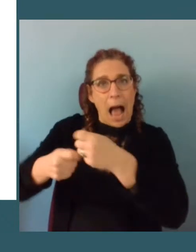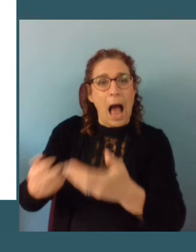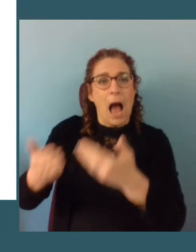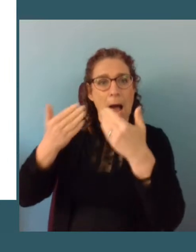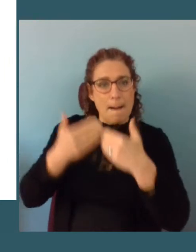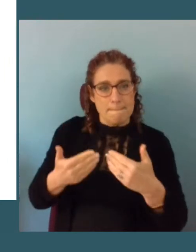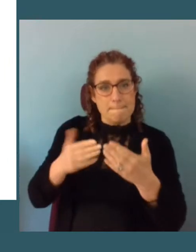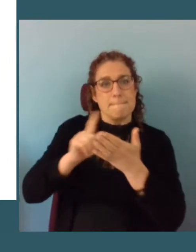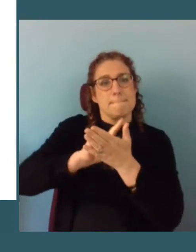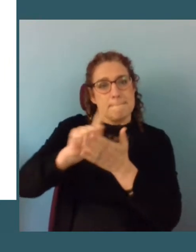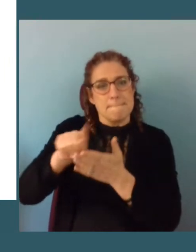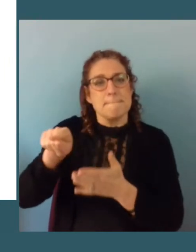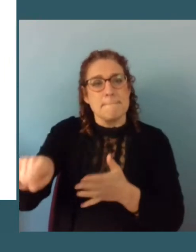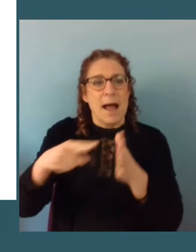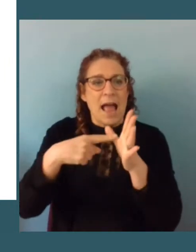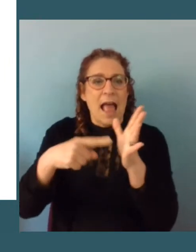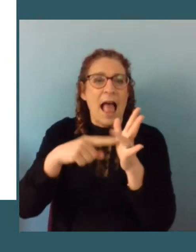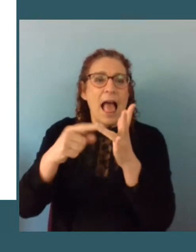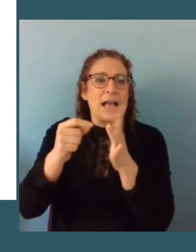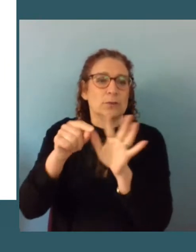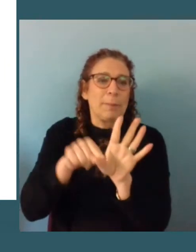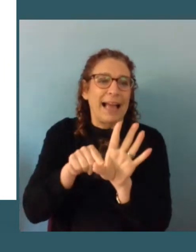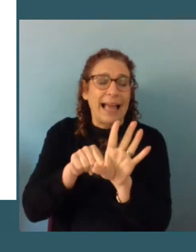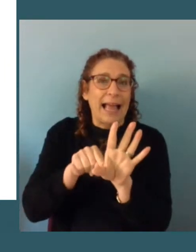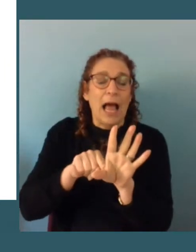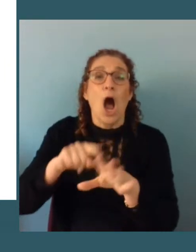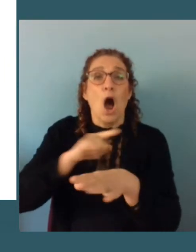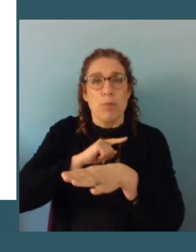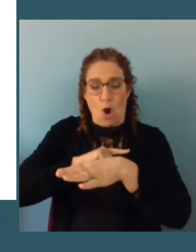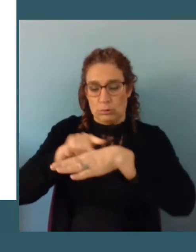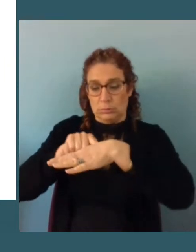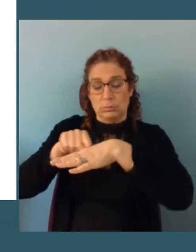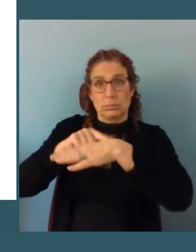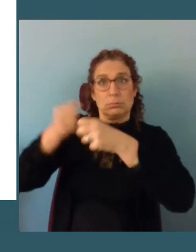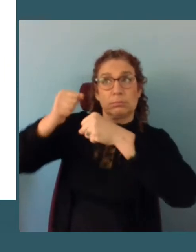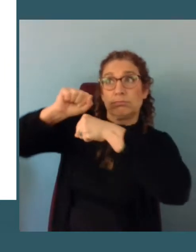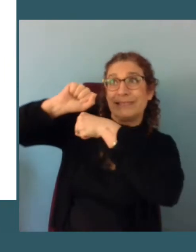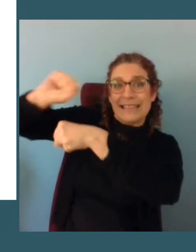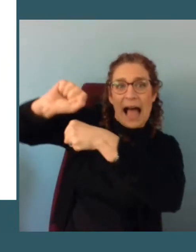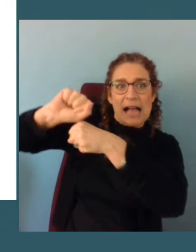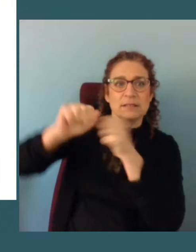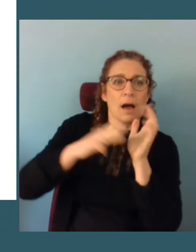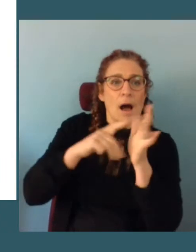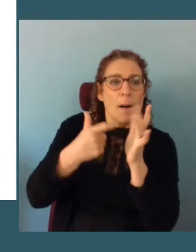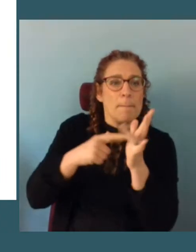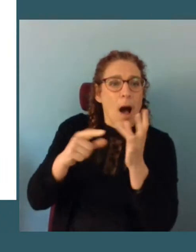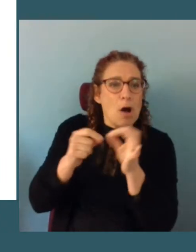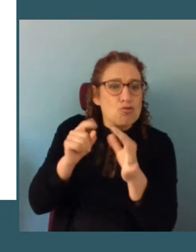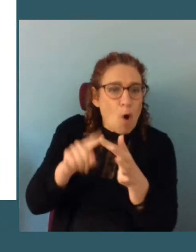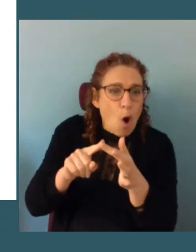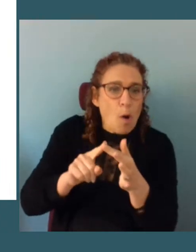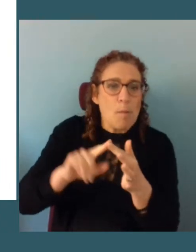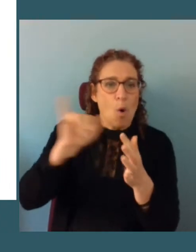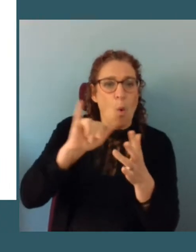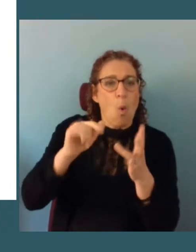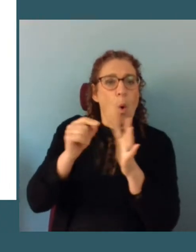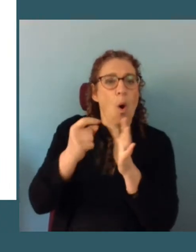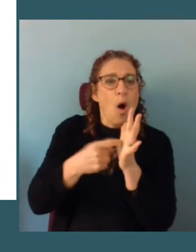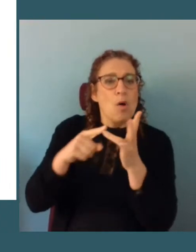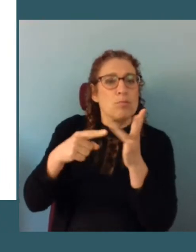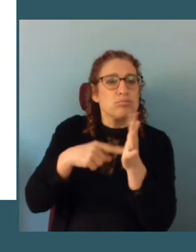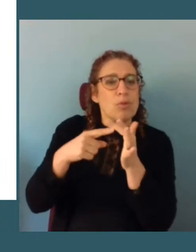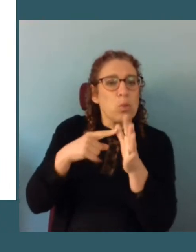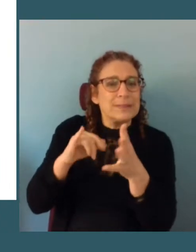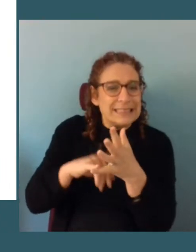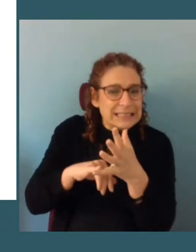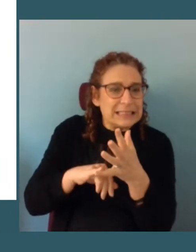loss of protective antimicrobial, antiprotease effect, and also there is